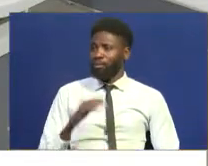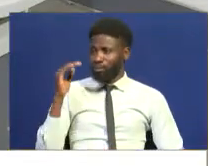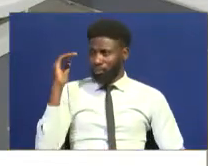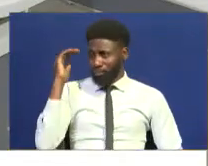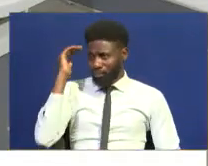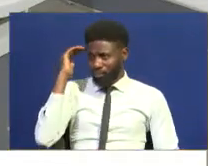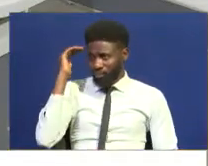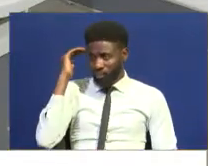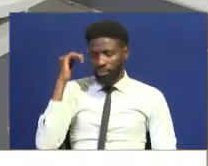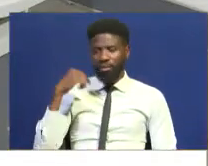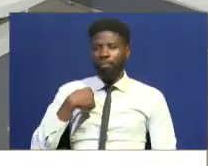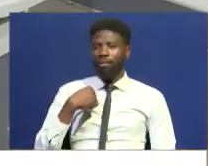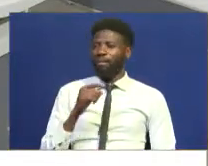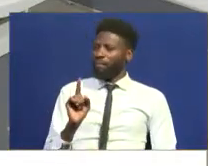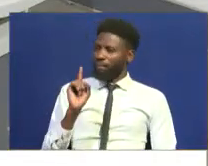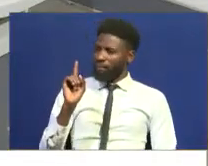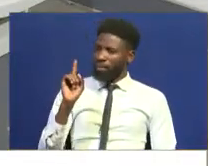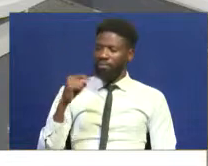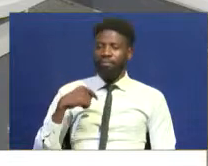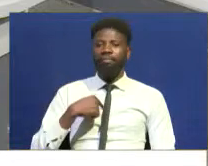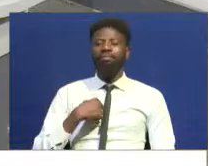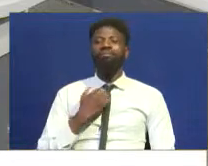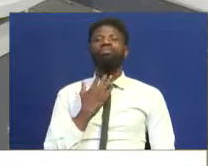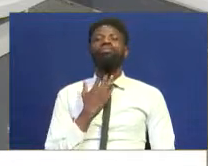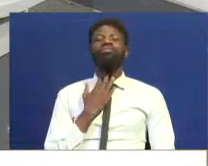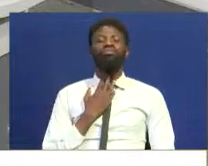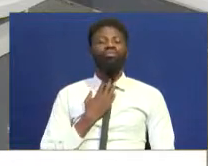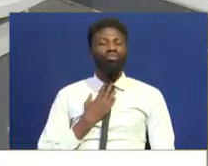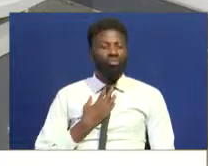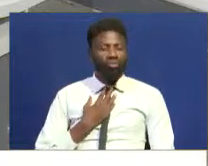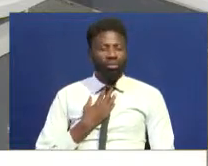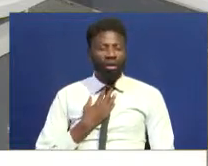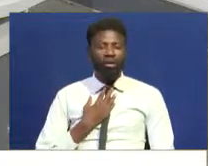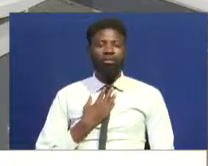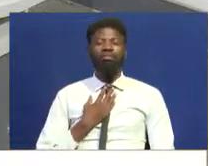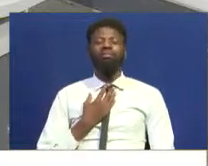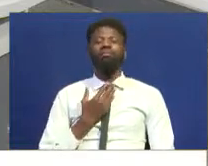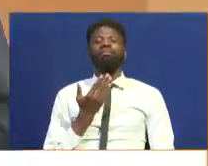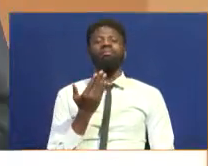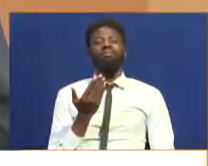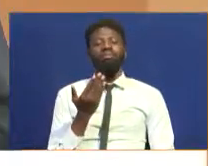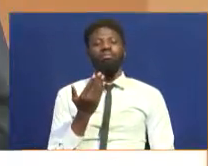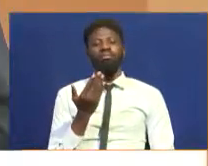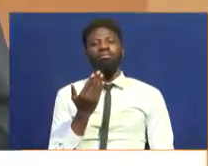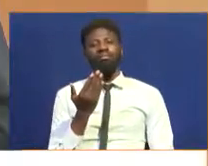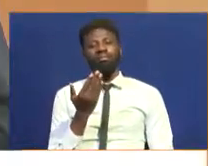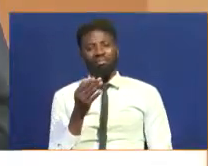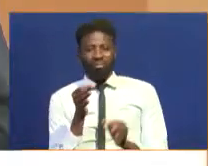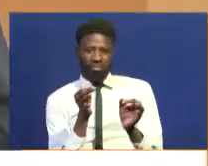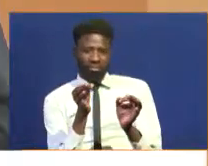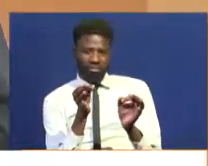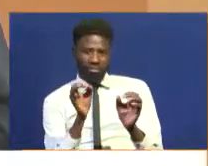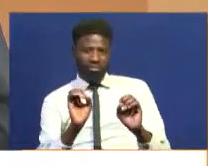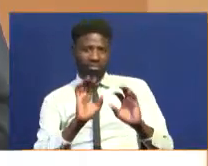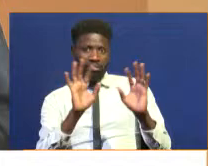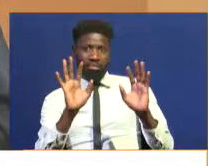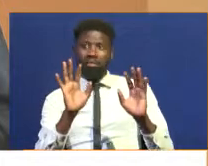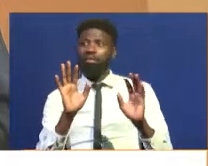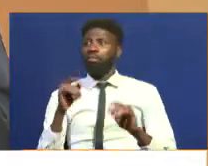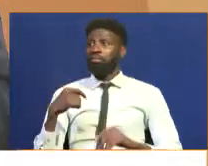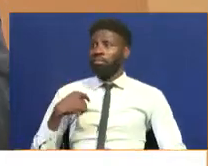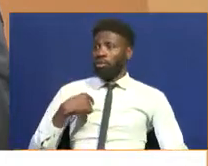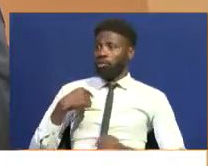I want first of all to add a disclaimer, because I've had a very heated debate with some lawyers. This